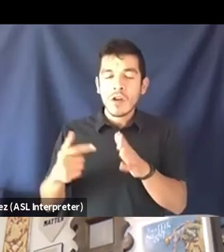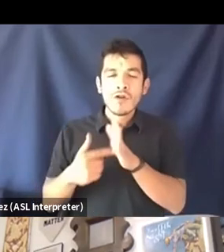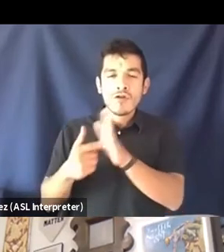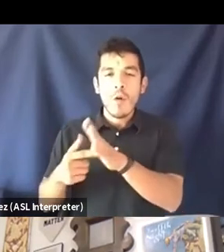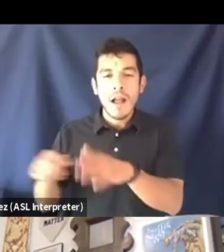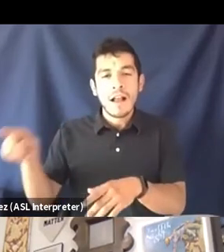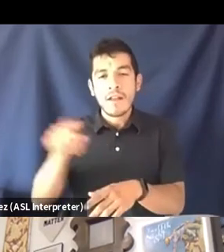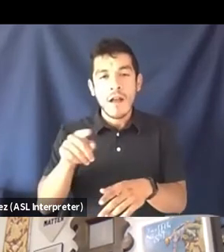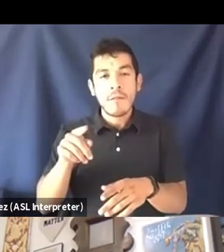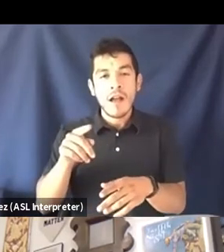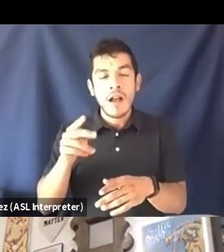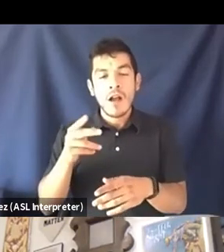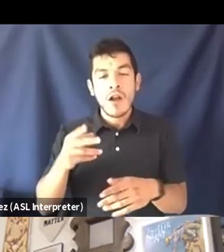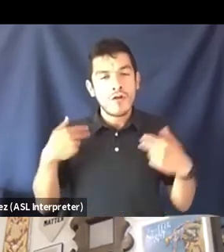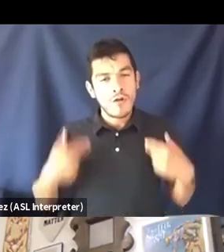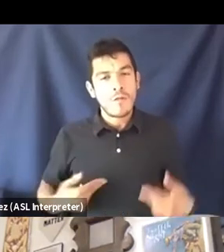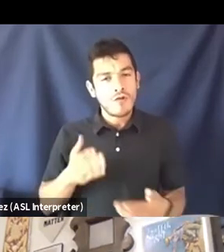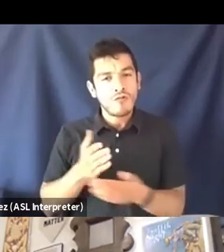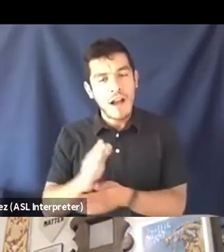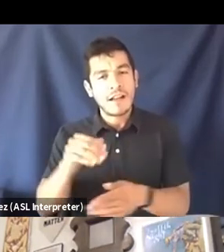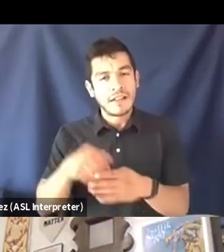fundamentally an extension of slavery too, right? We're